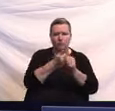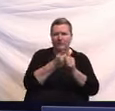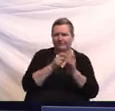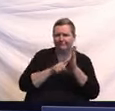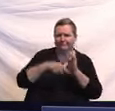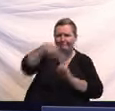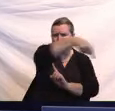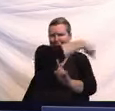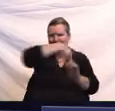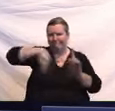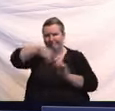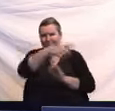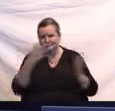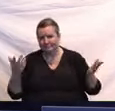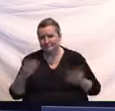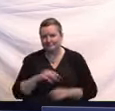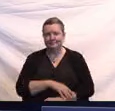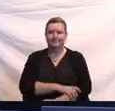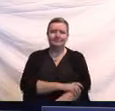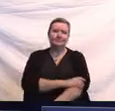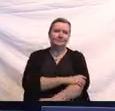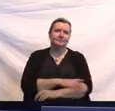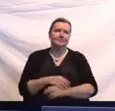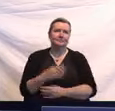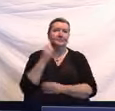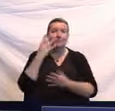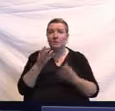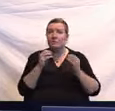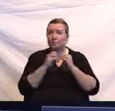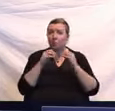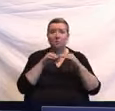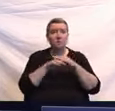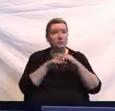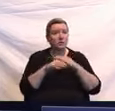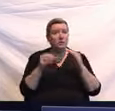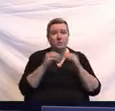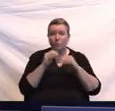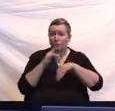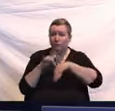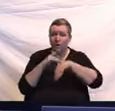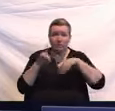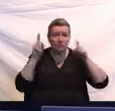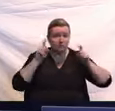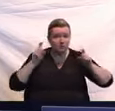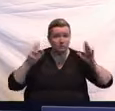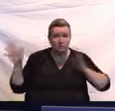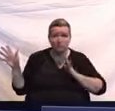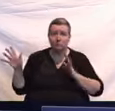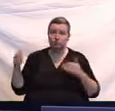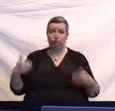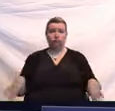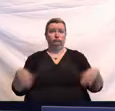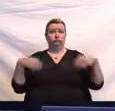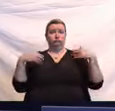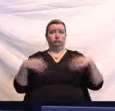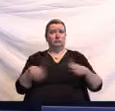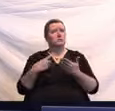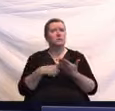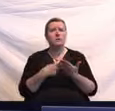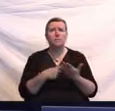the availability and accessibility of testing, particularly for those who may not be able to get to a testing